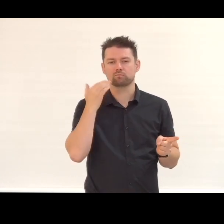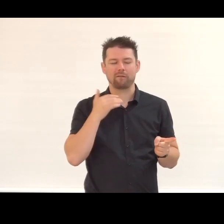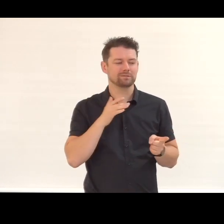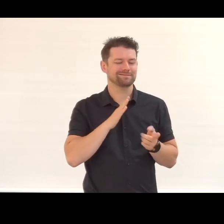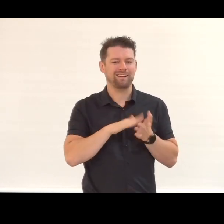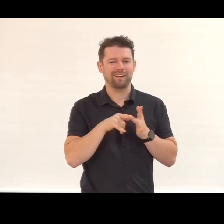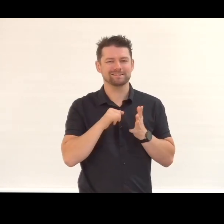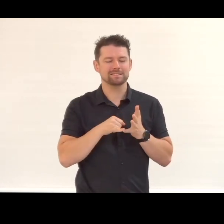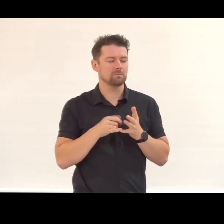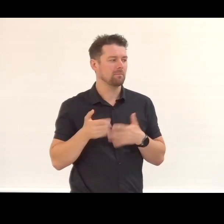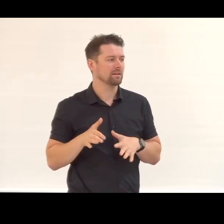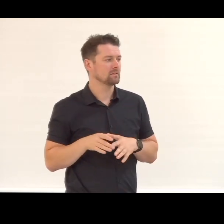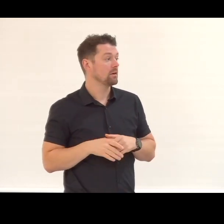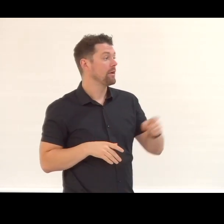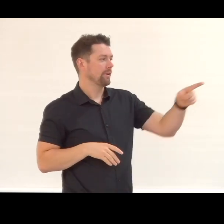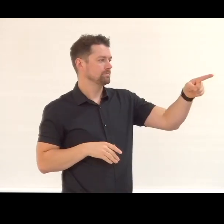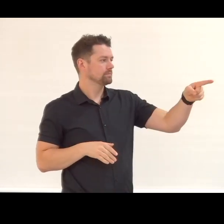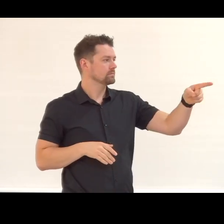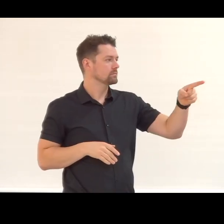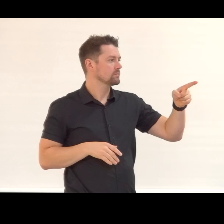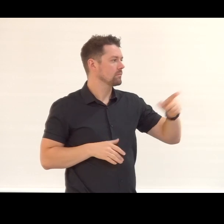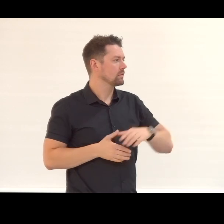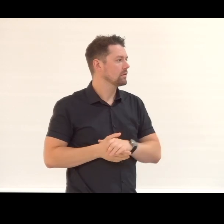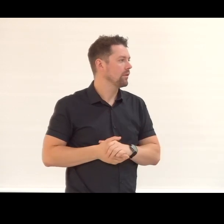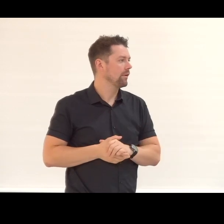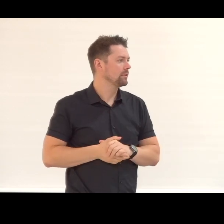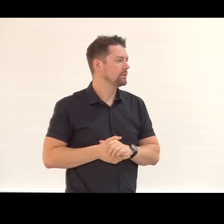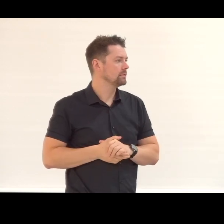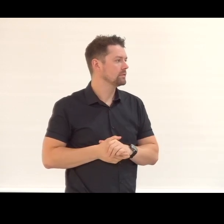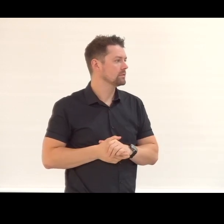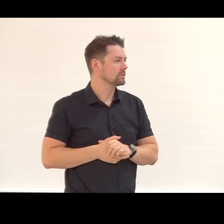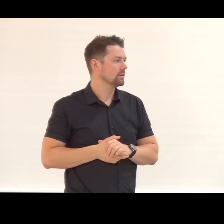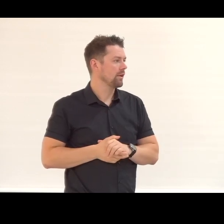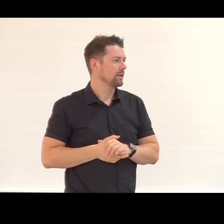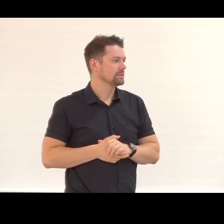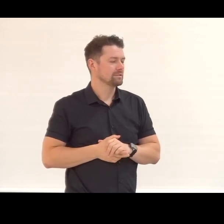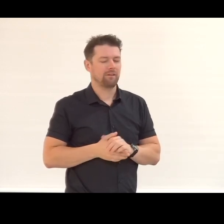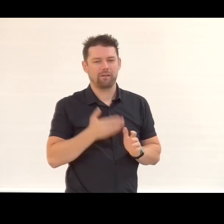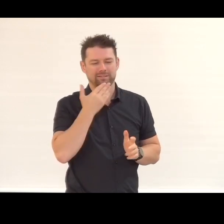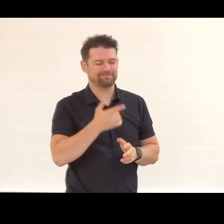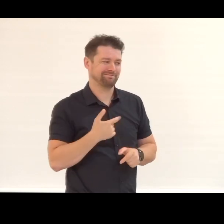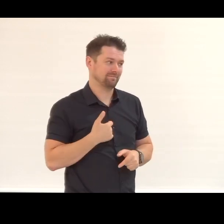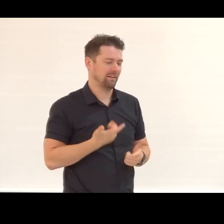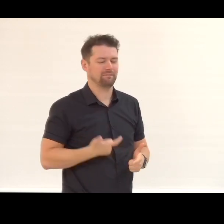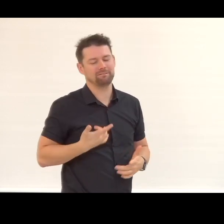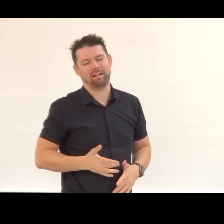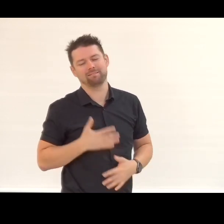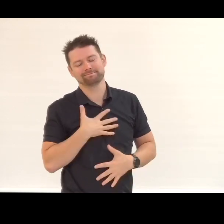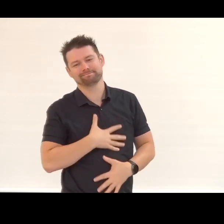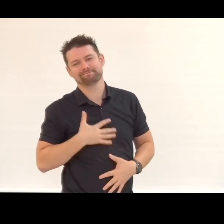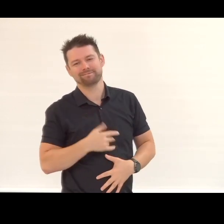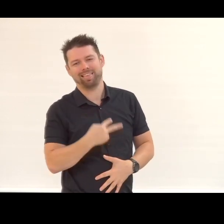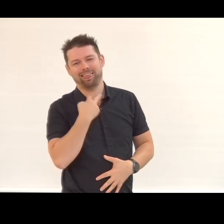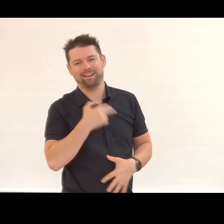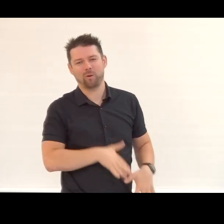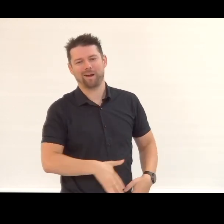Hi, thank you. That was a wonderful presentation. It also makes me a little homesick for Hawaii. I lived there for a while myself.